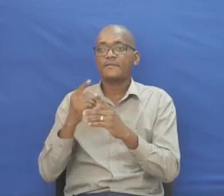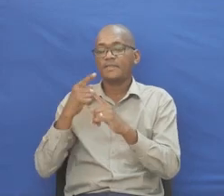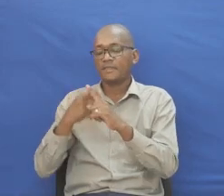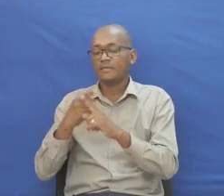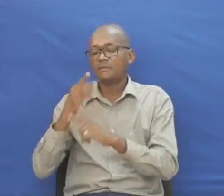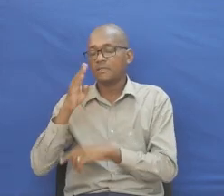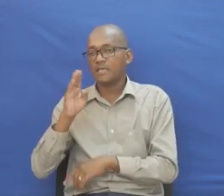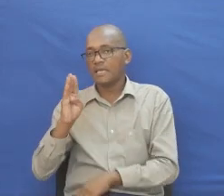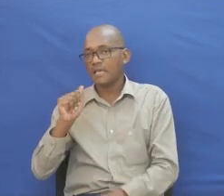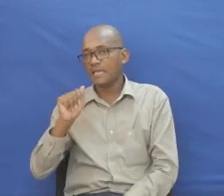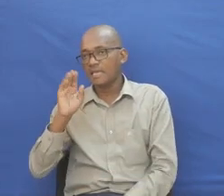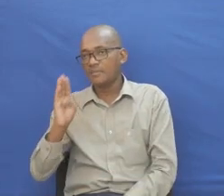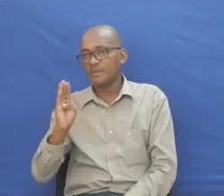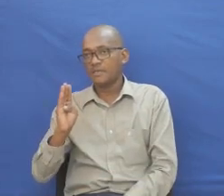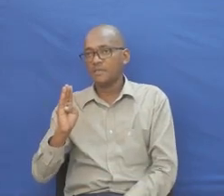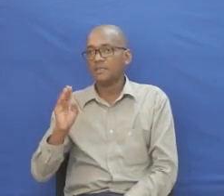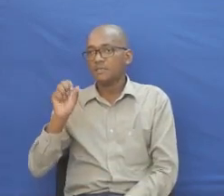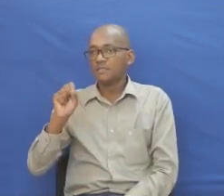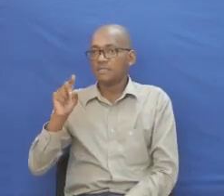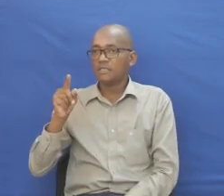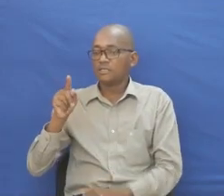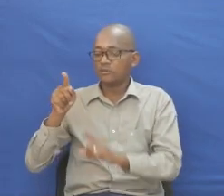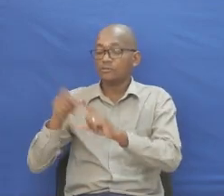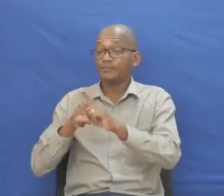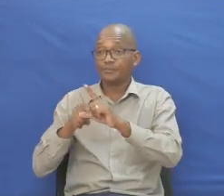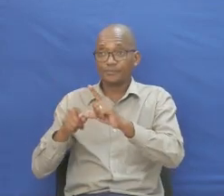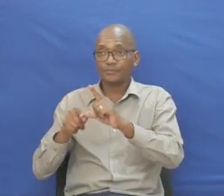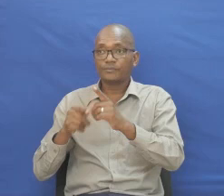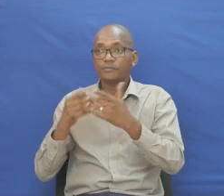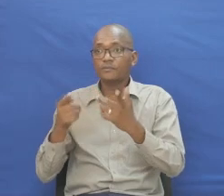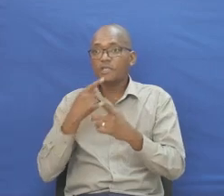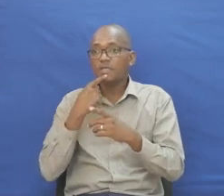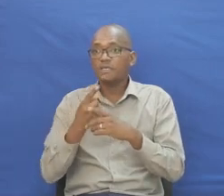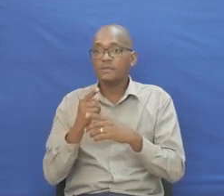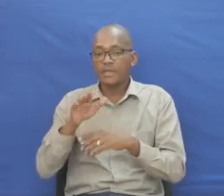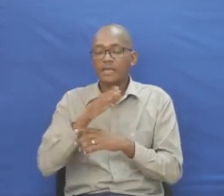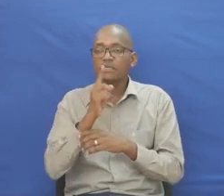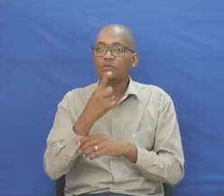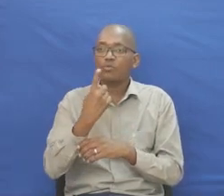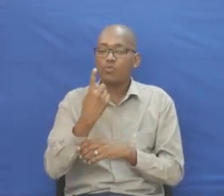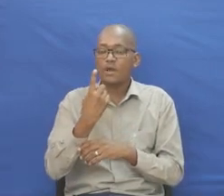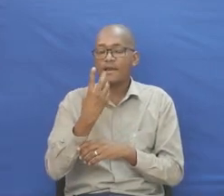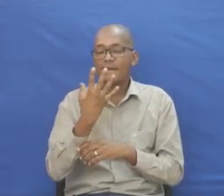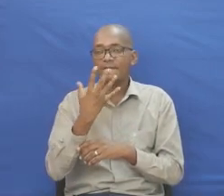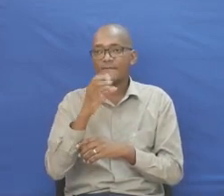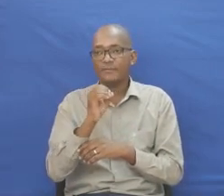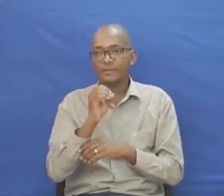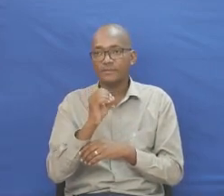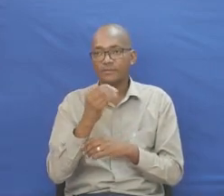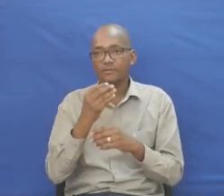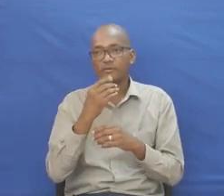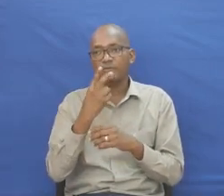times AB sine of angle between. Now, once you substitute, we are told that area equals to 150. So